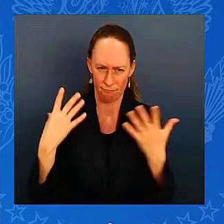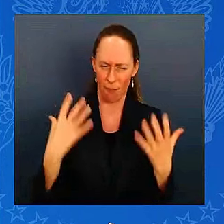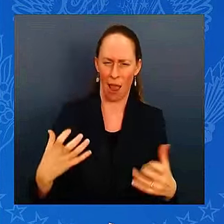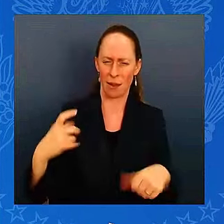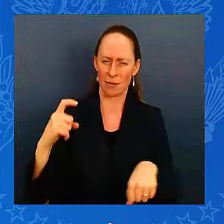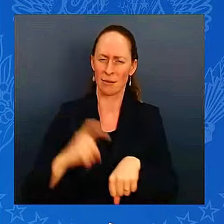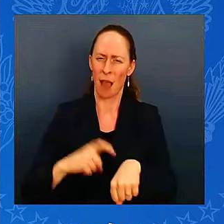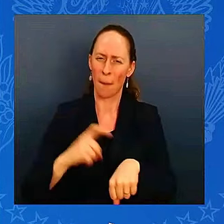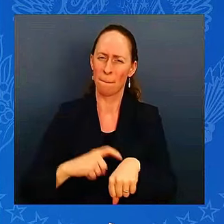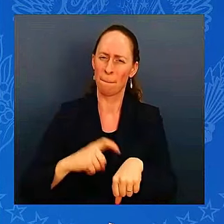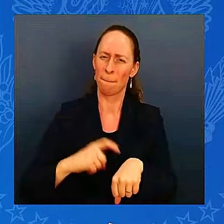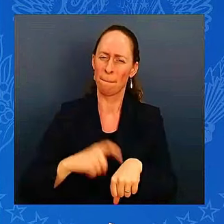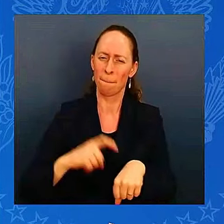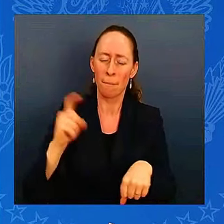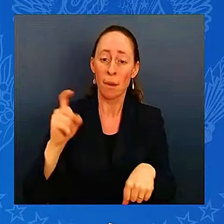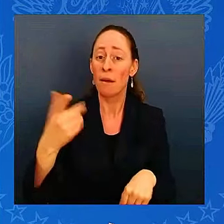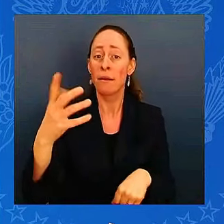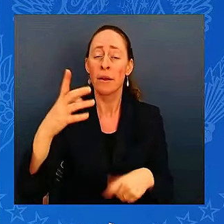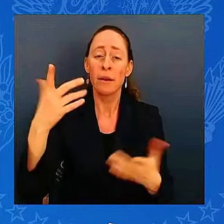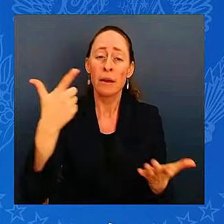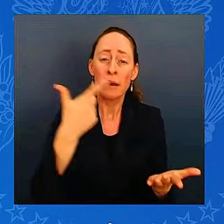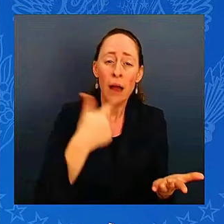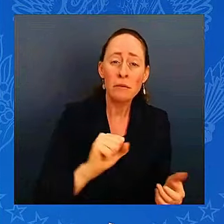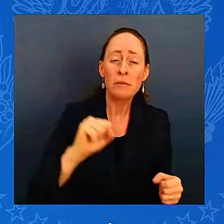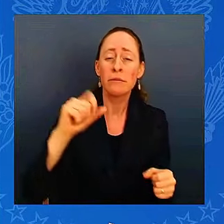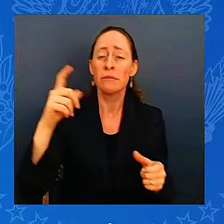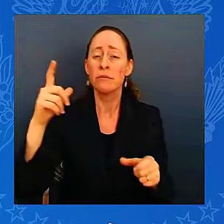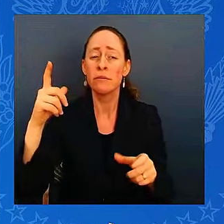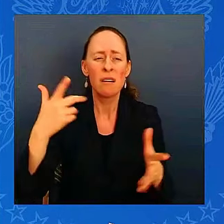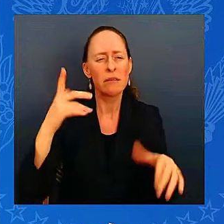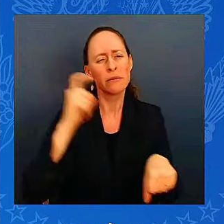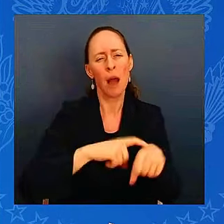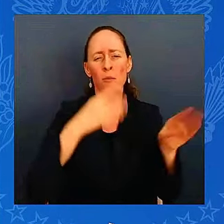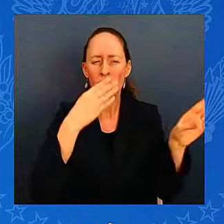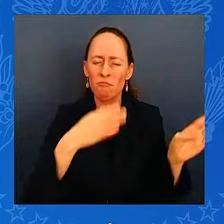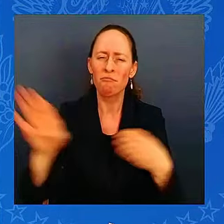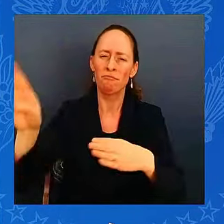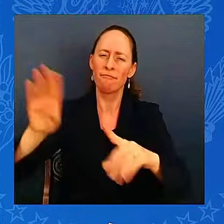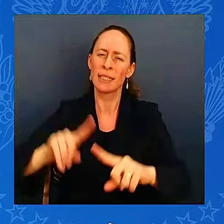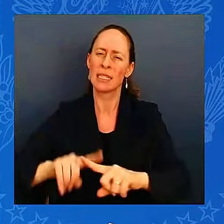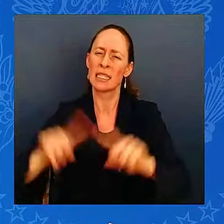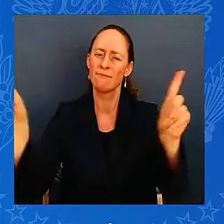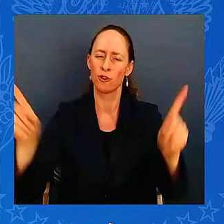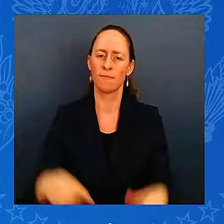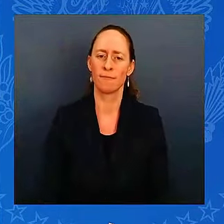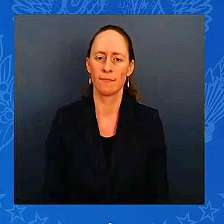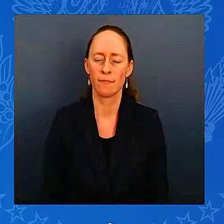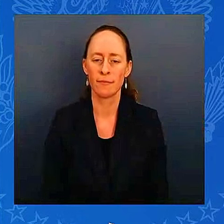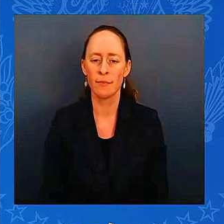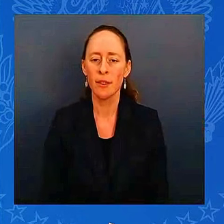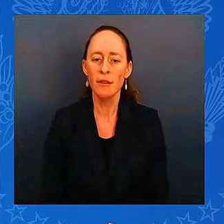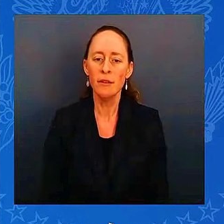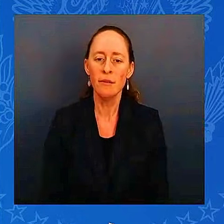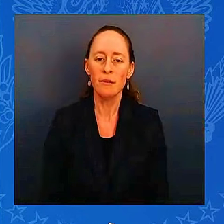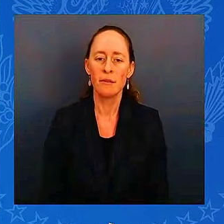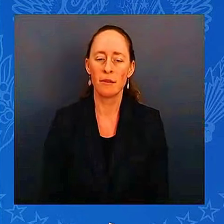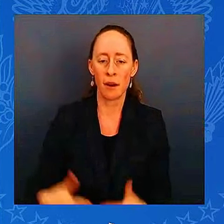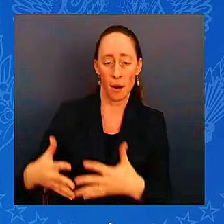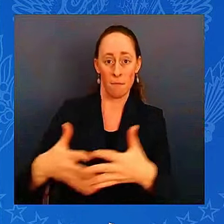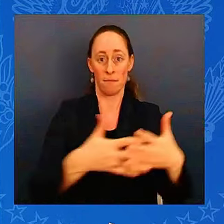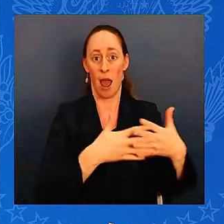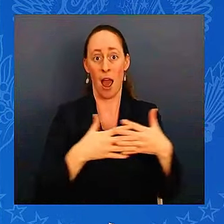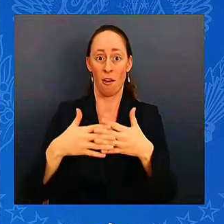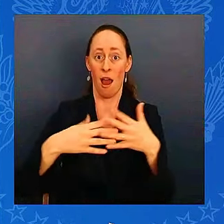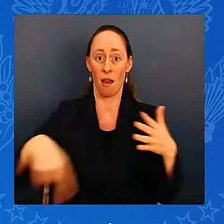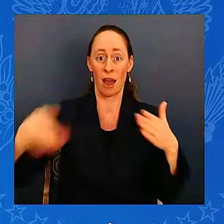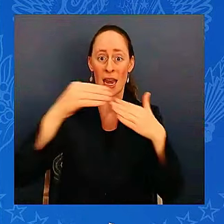fuels. Across the board, America's climate leadership is encouraging American companies to invest in private capital for clean